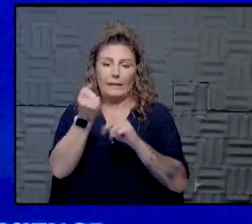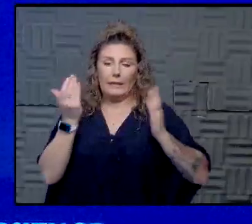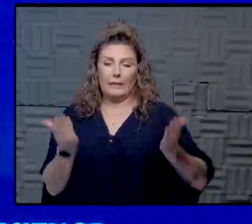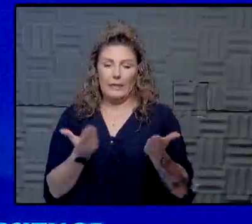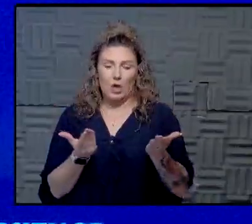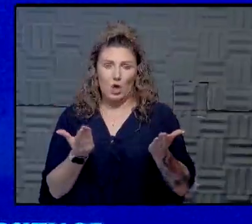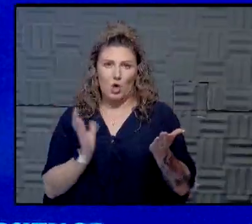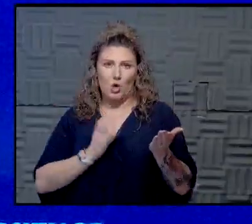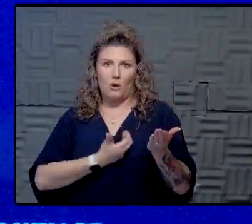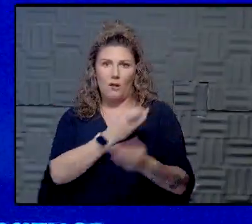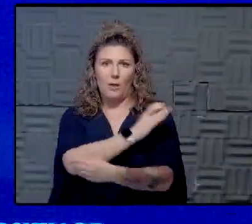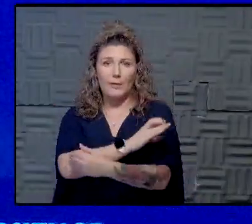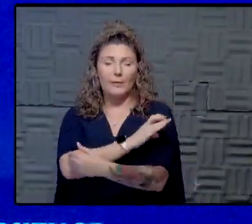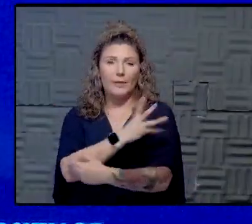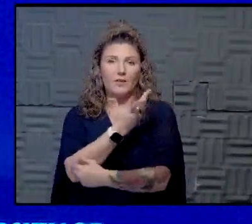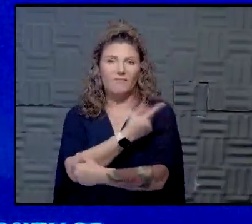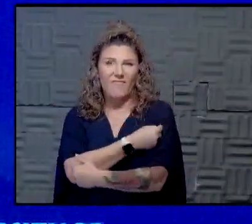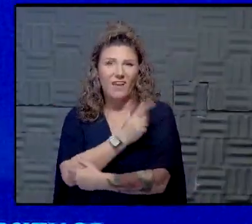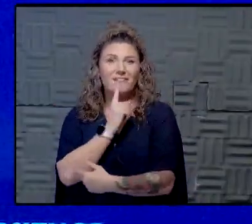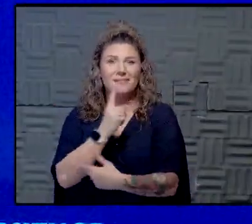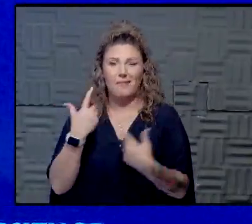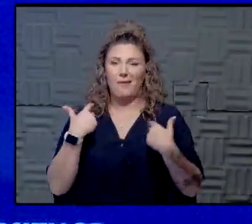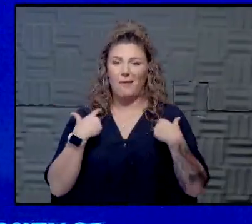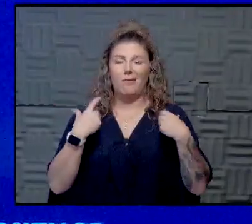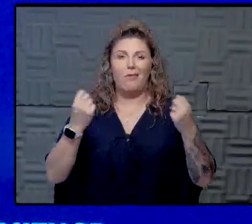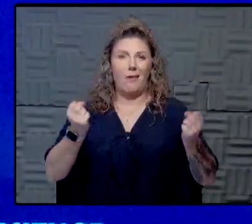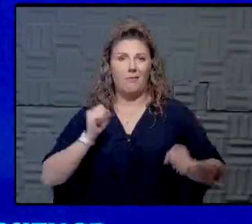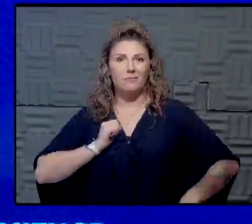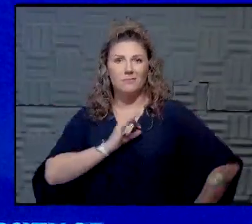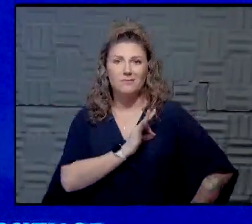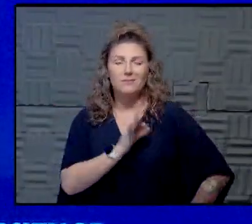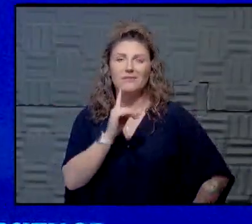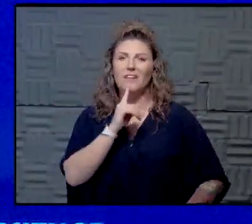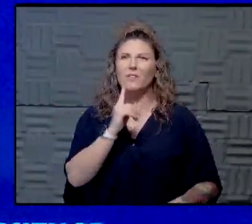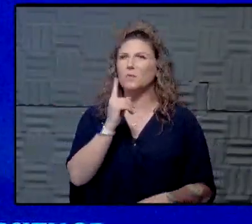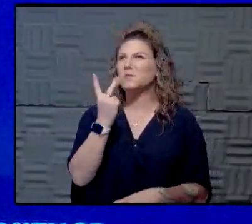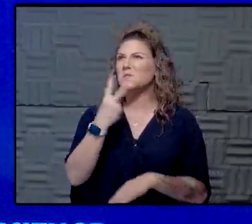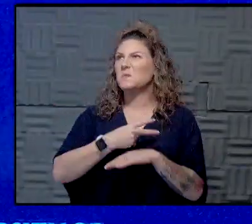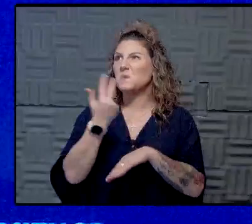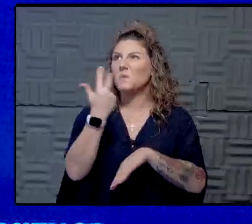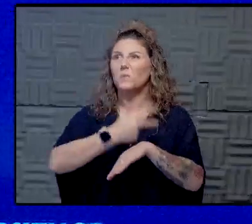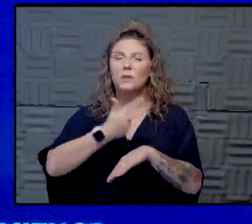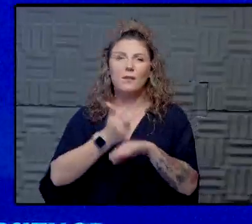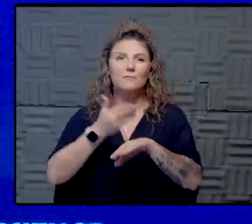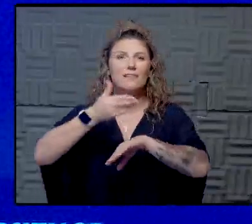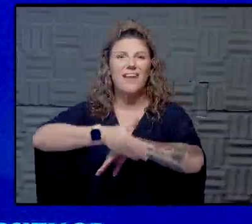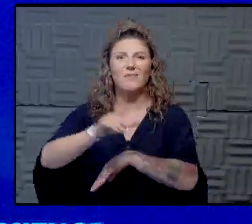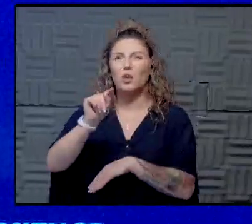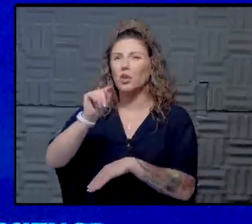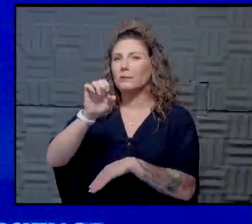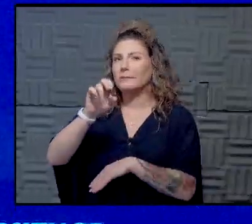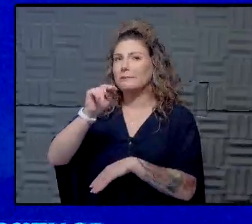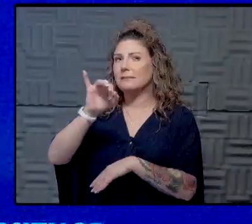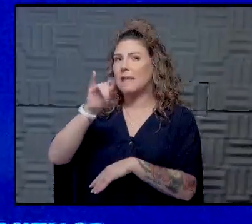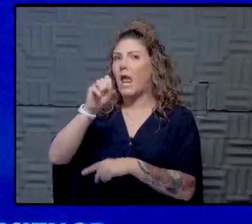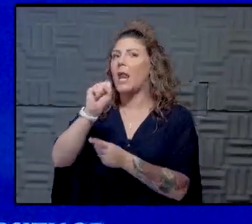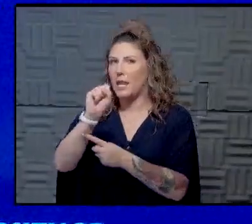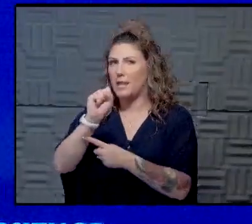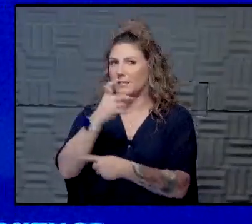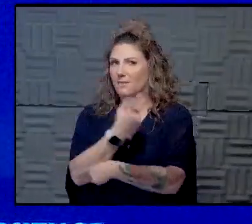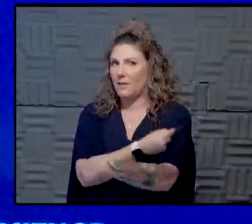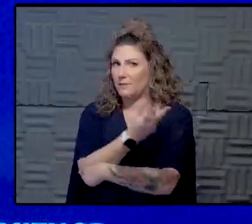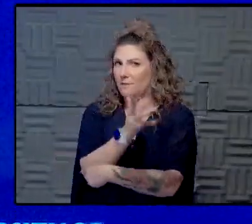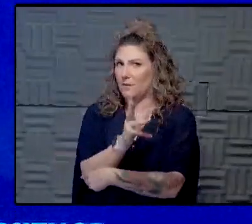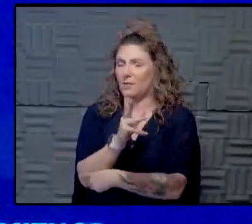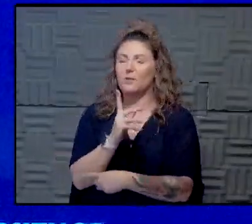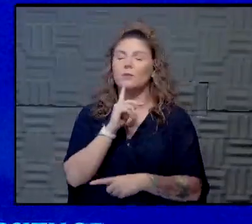our clinic, when we were vaccinating healthcare workers, we'd actually given it 2 or 3 days after, say, a tetanus vaccine. But that's the current guidance, and that is